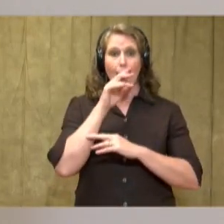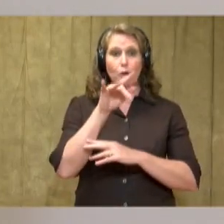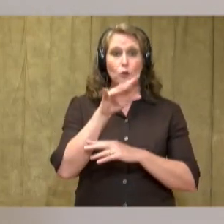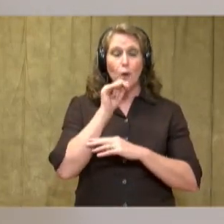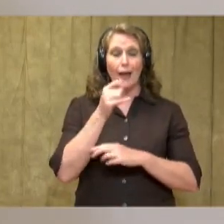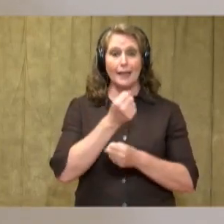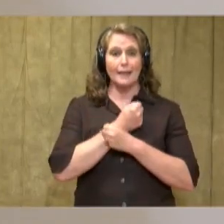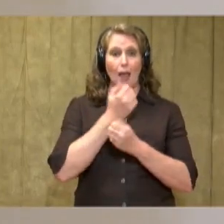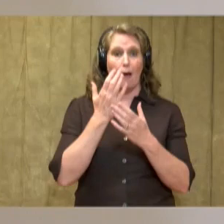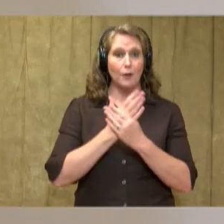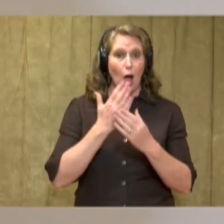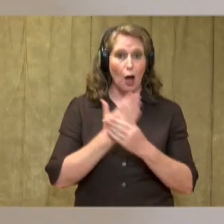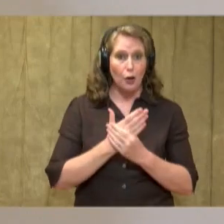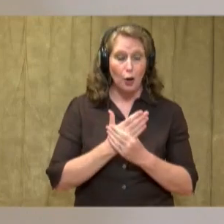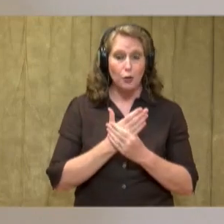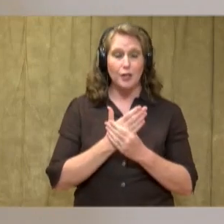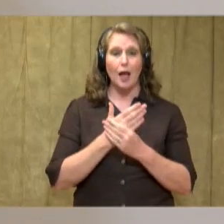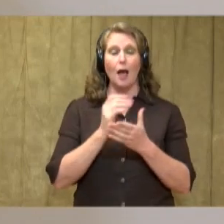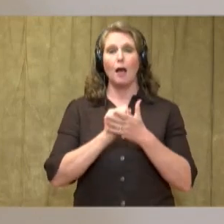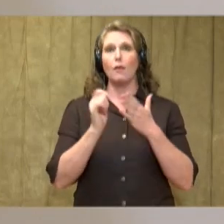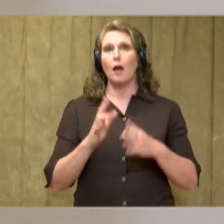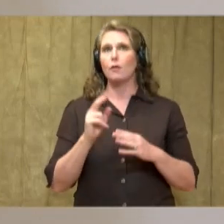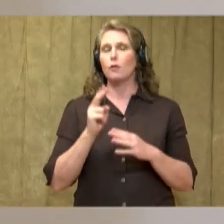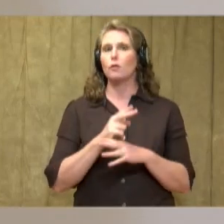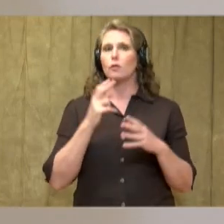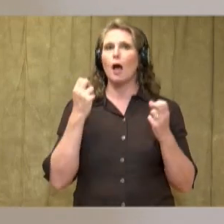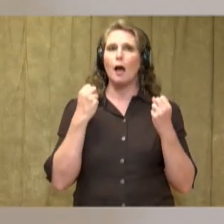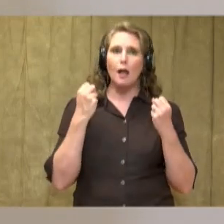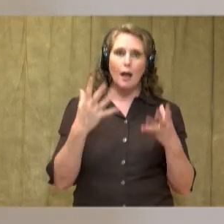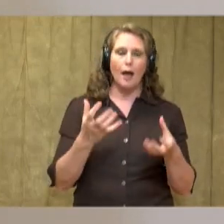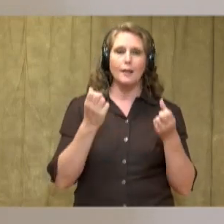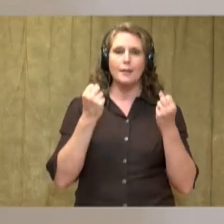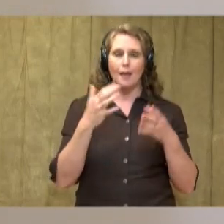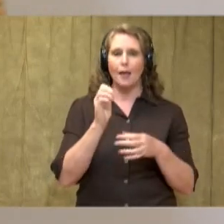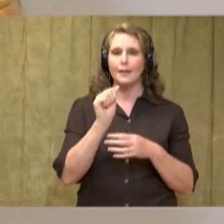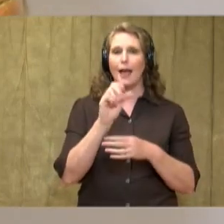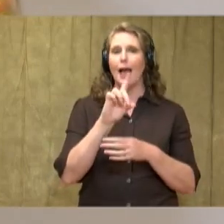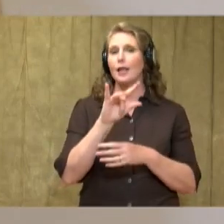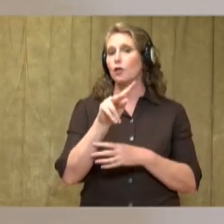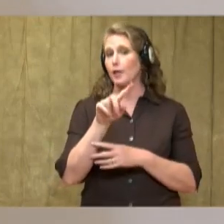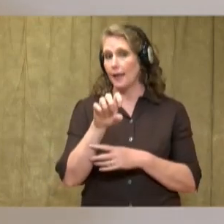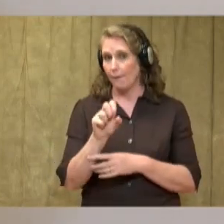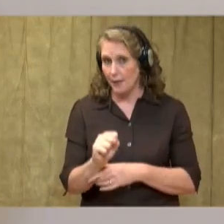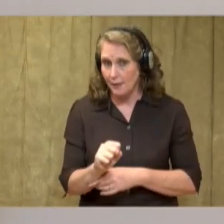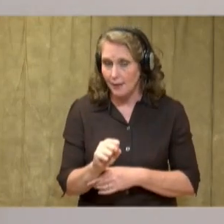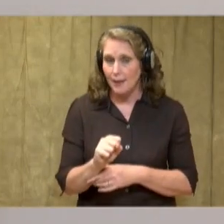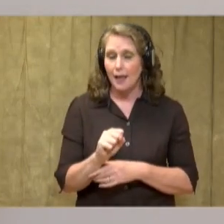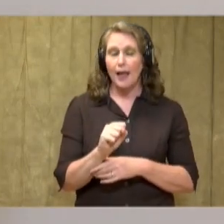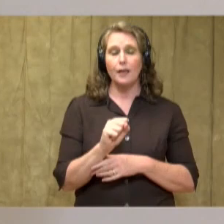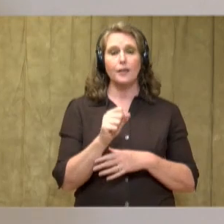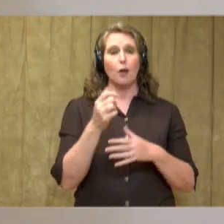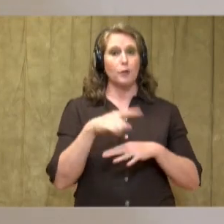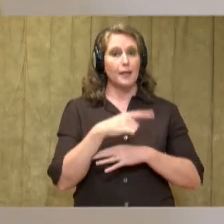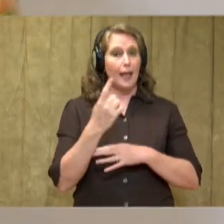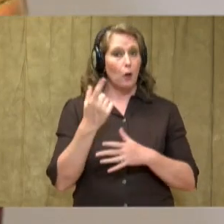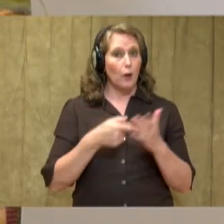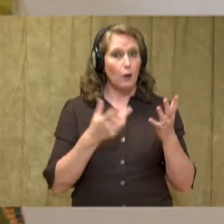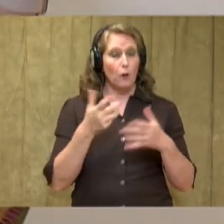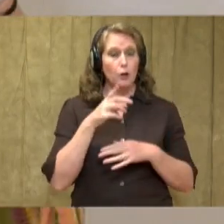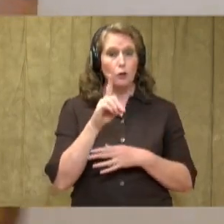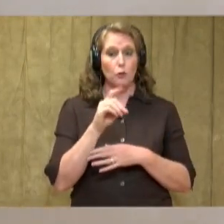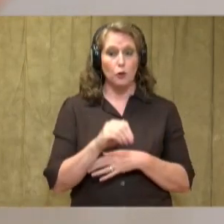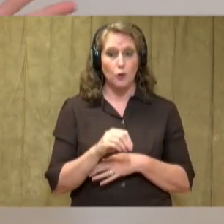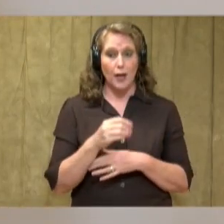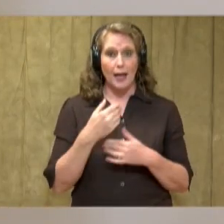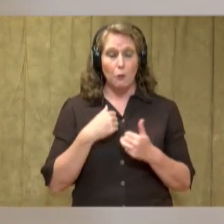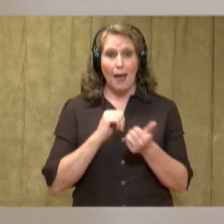Tacos, the author uses tons of adjectives, all right? And so what I want you to do today is we have